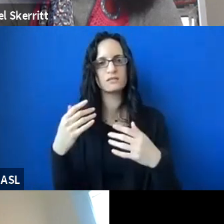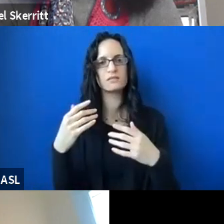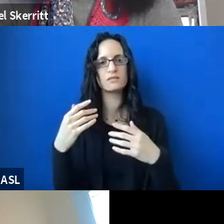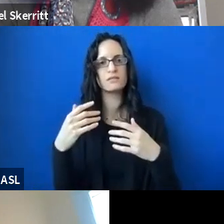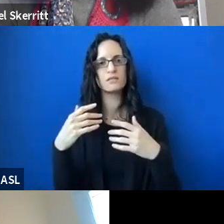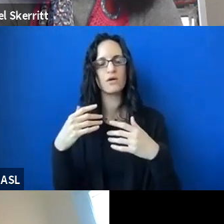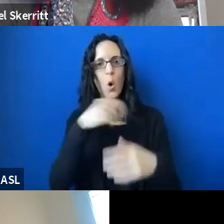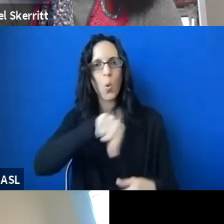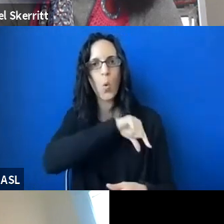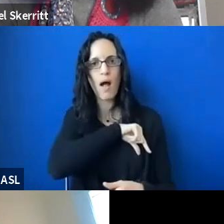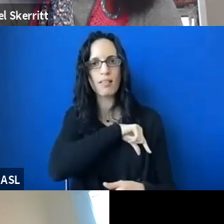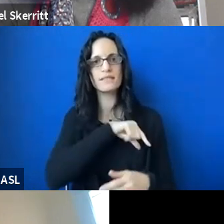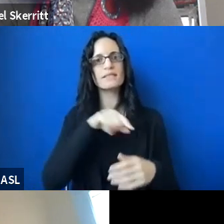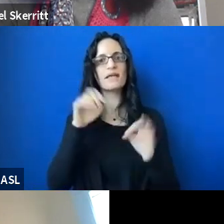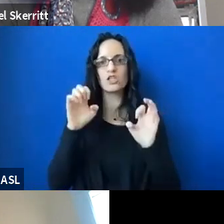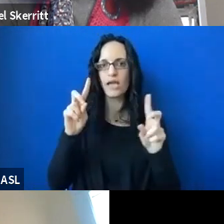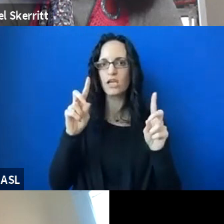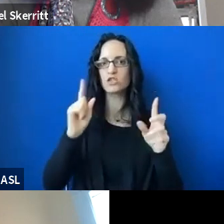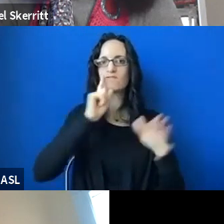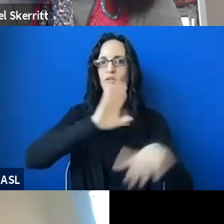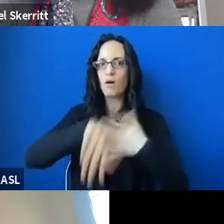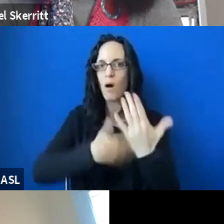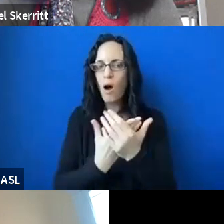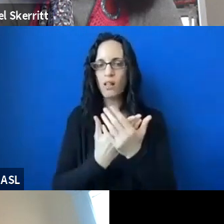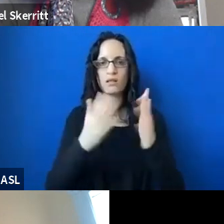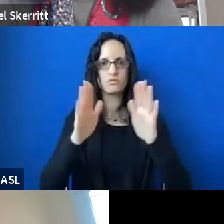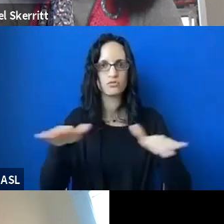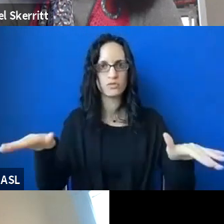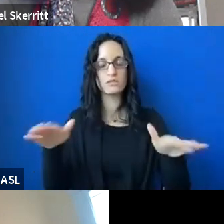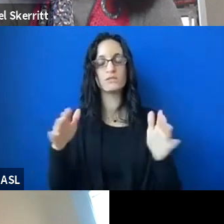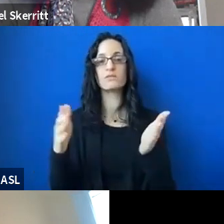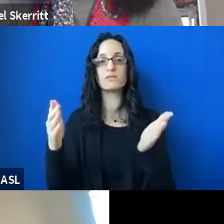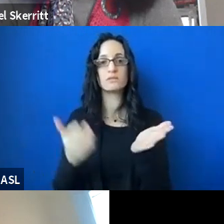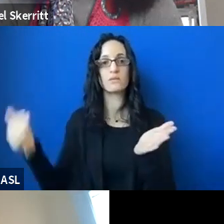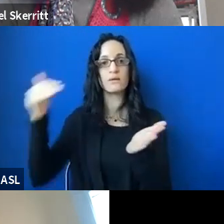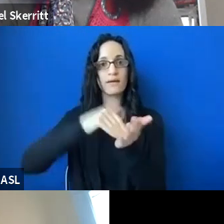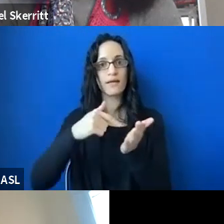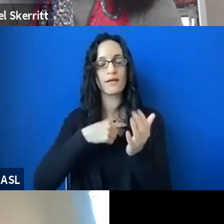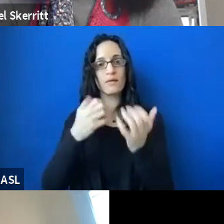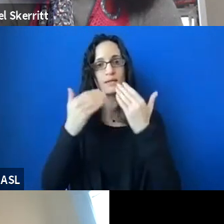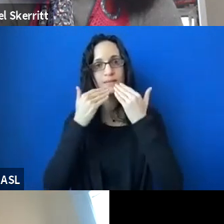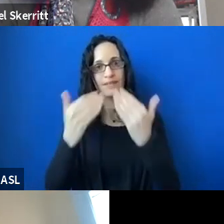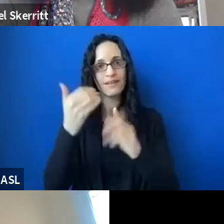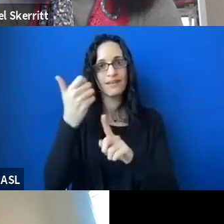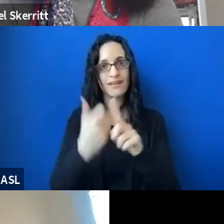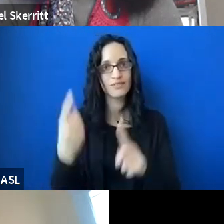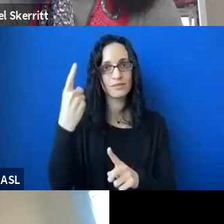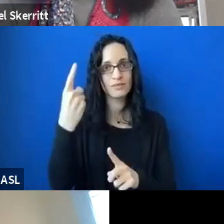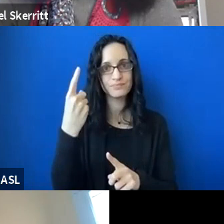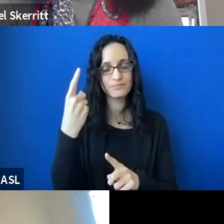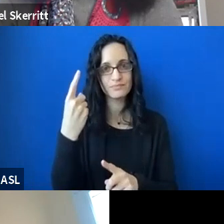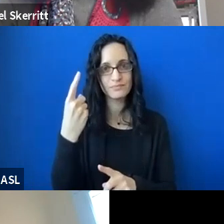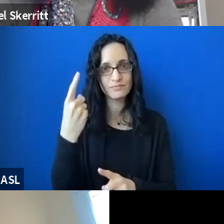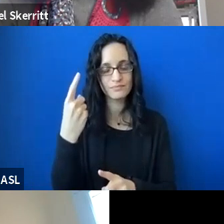quality education for all of our kids. So again, I want to thank everybody for